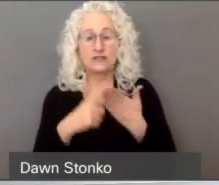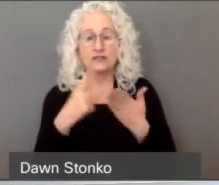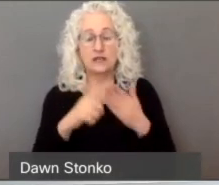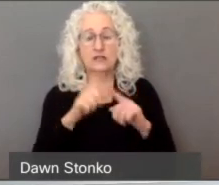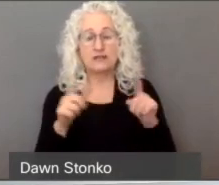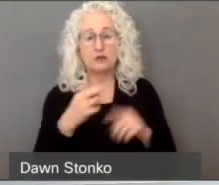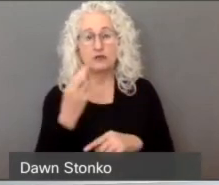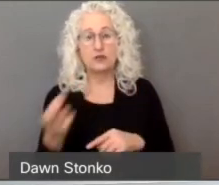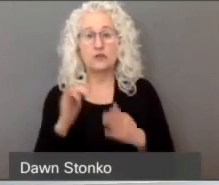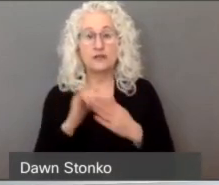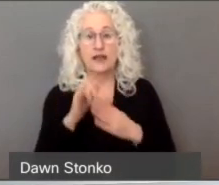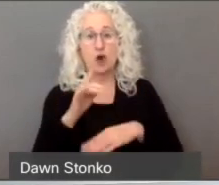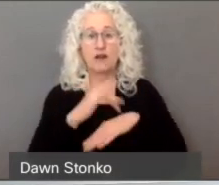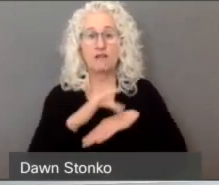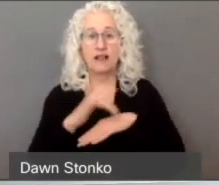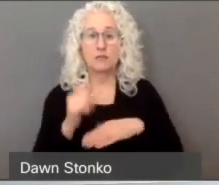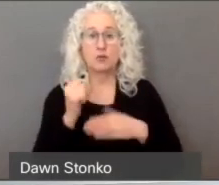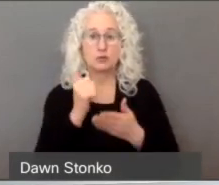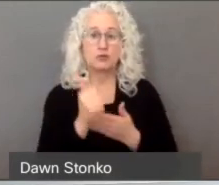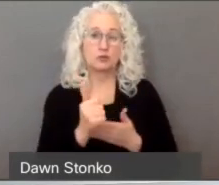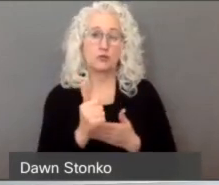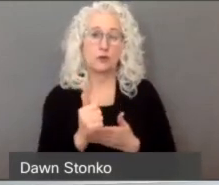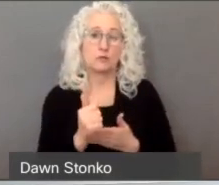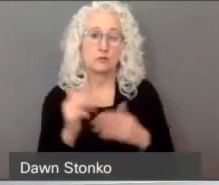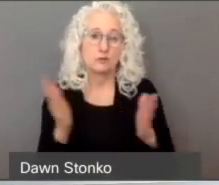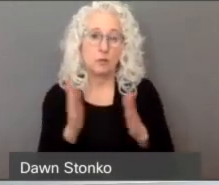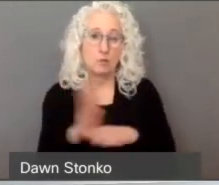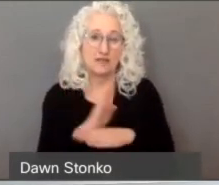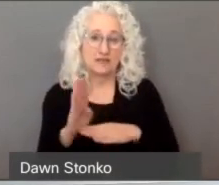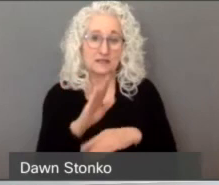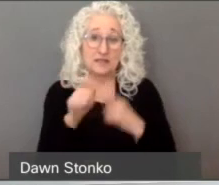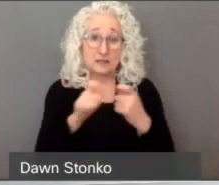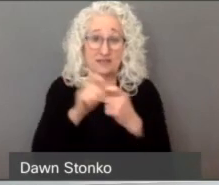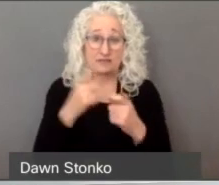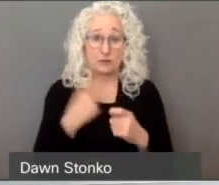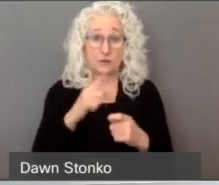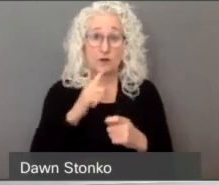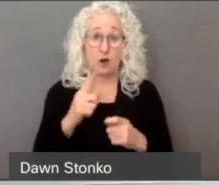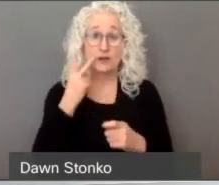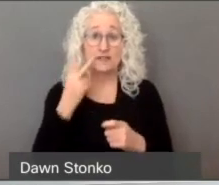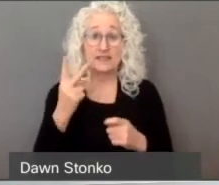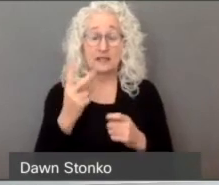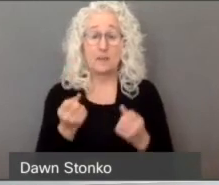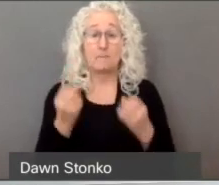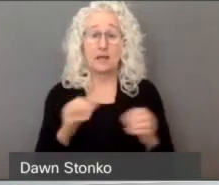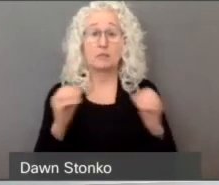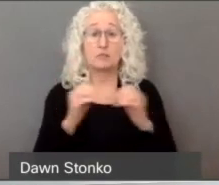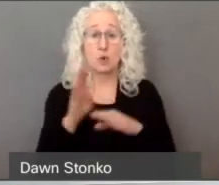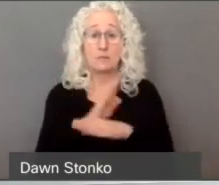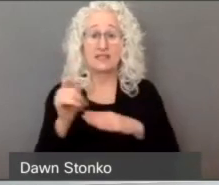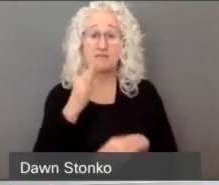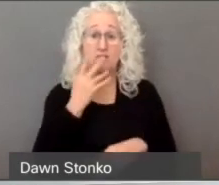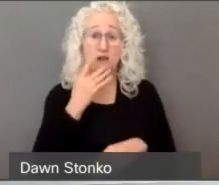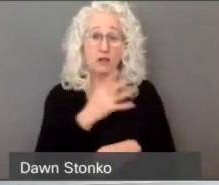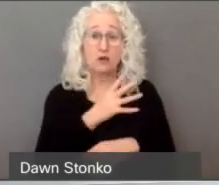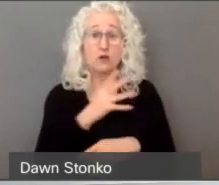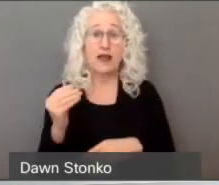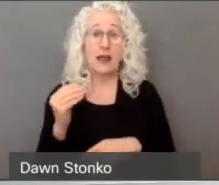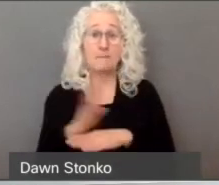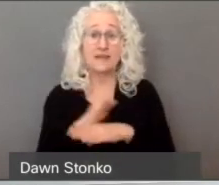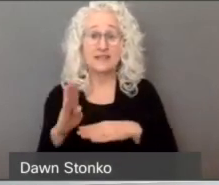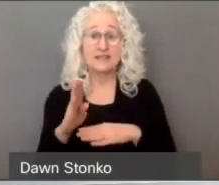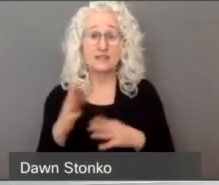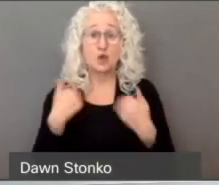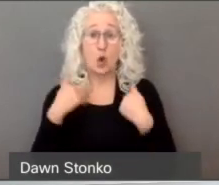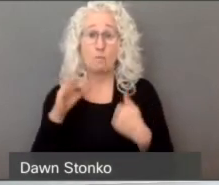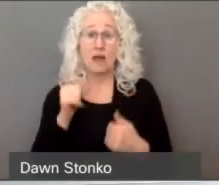help small businesses. And in particular, we are seeing a lot more businesses of color and businesses owned by women